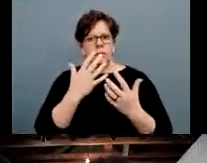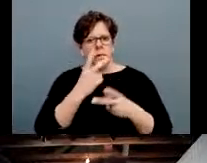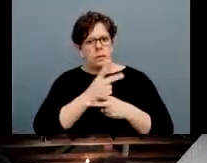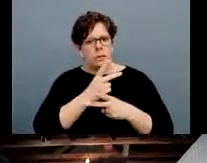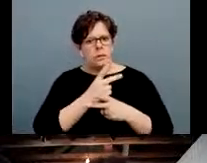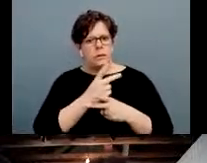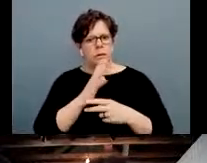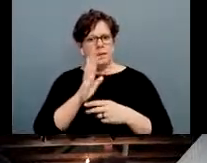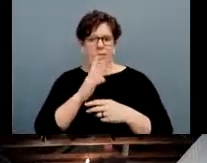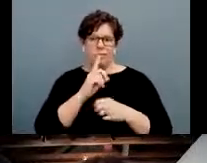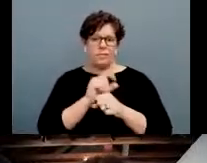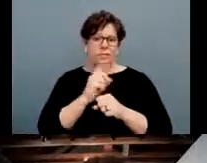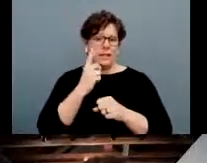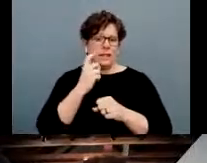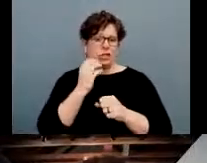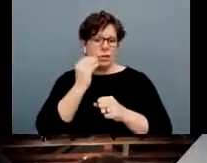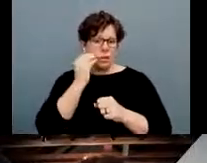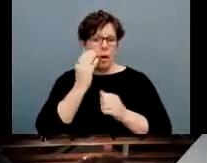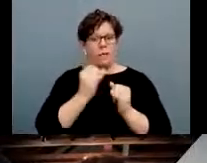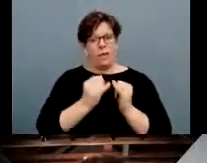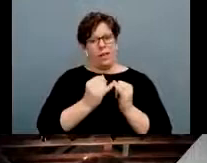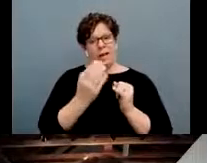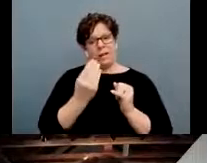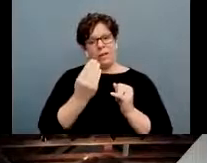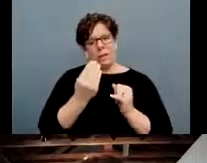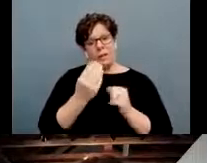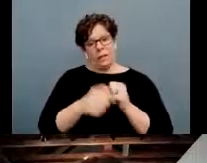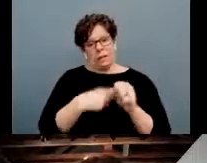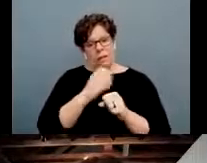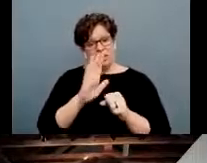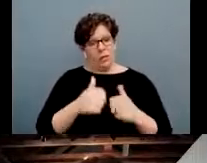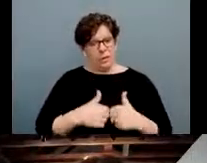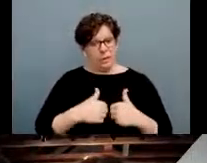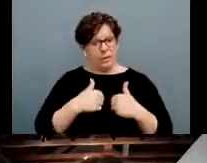his dream home for the last 14 years of his life.